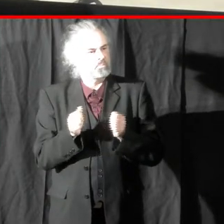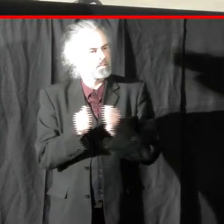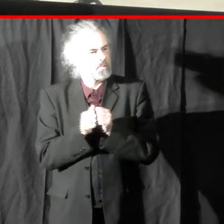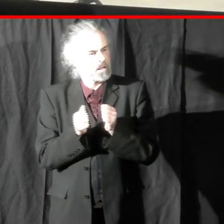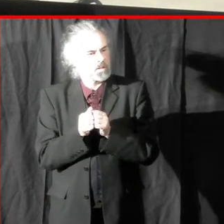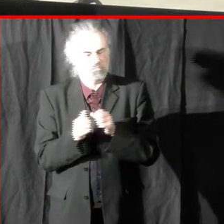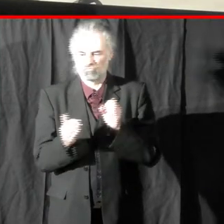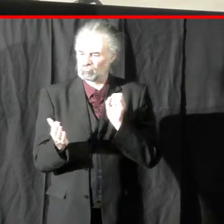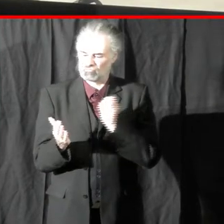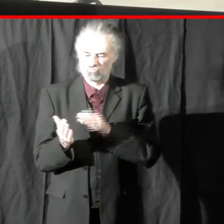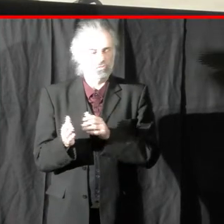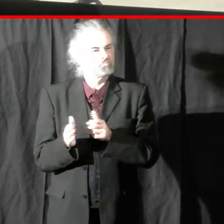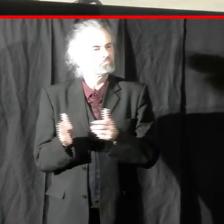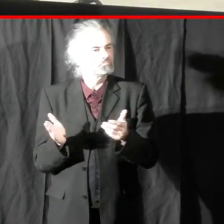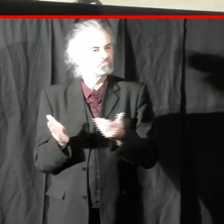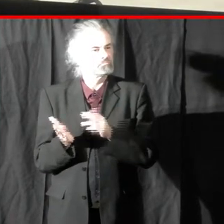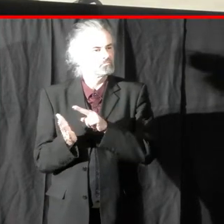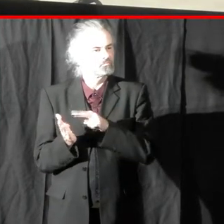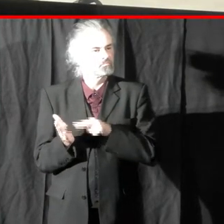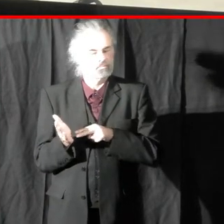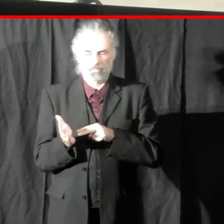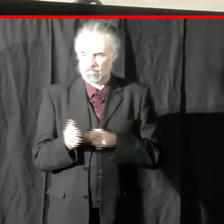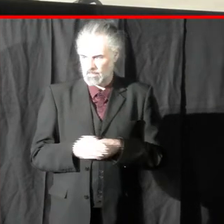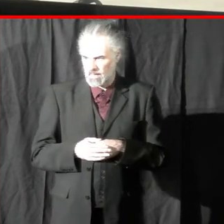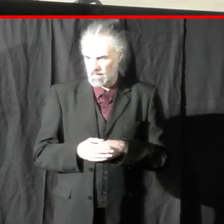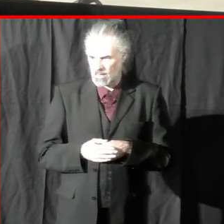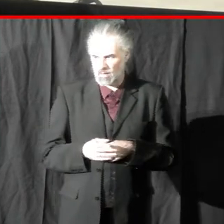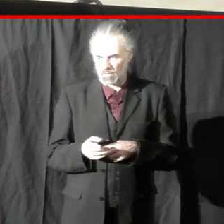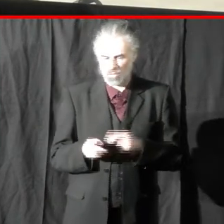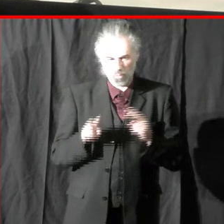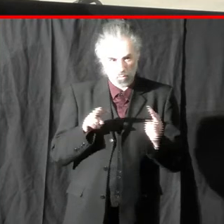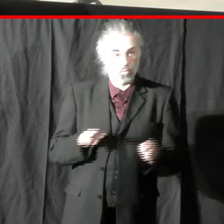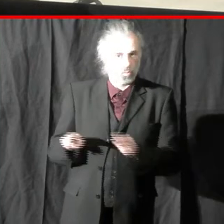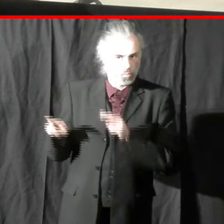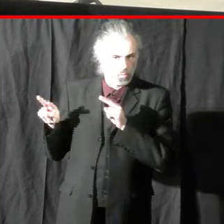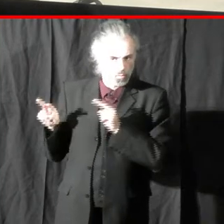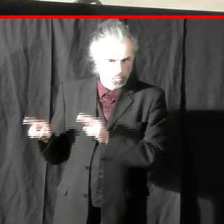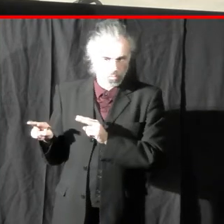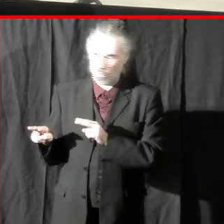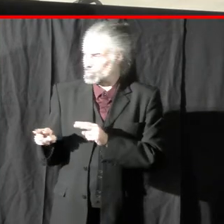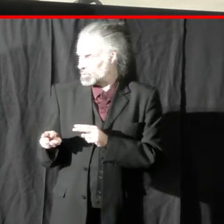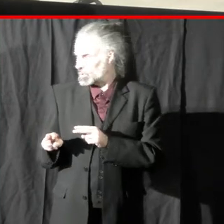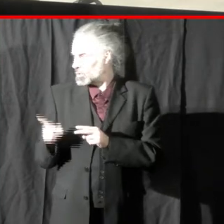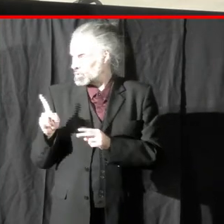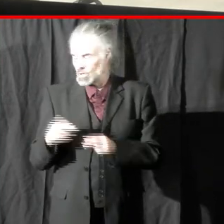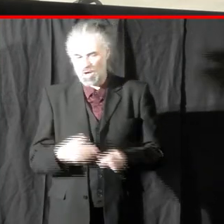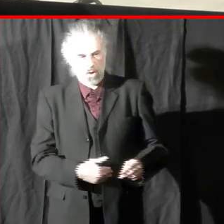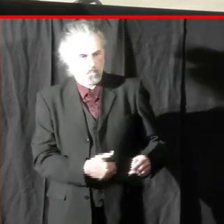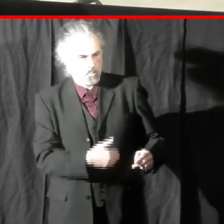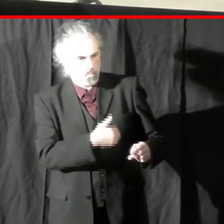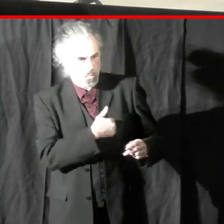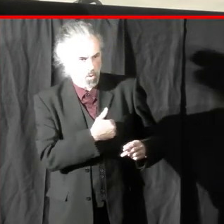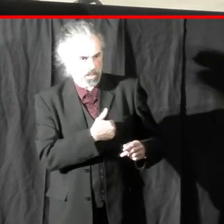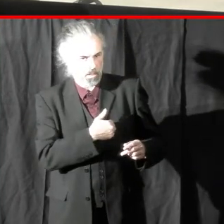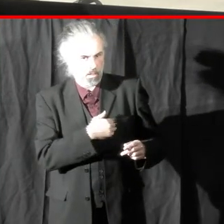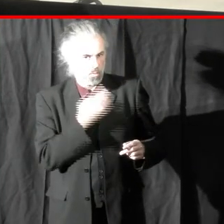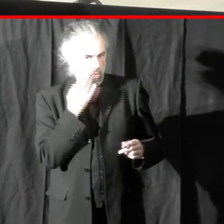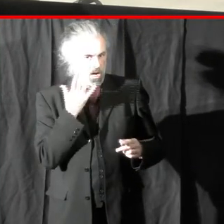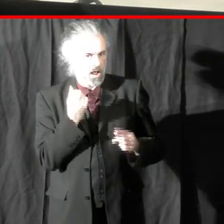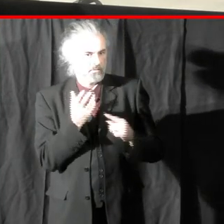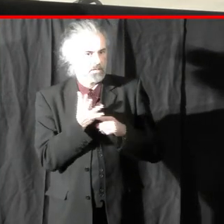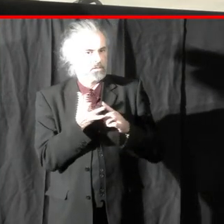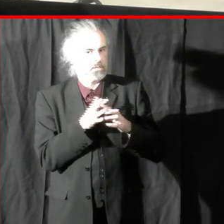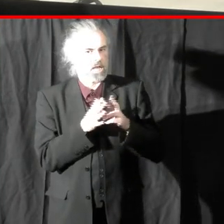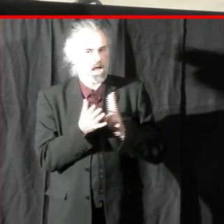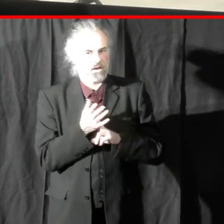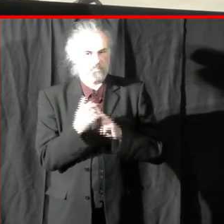mail. So at least let's watch the morning of the town meeting. Very early